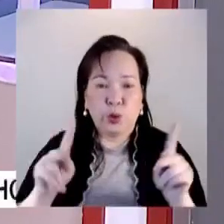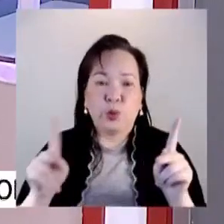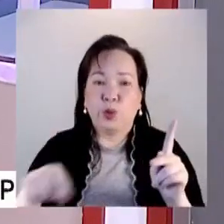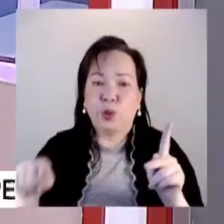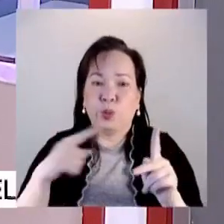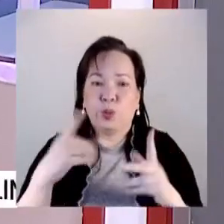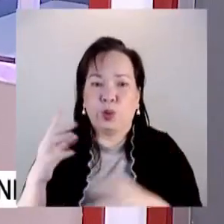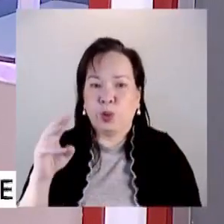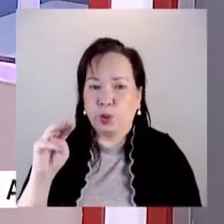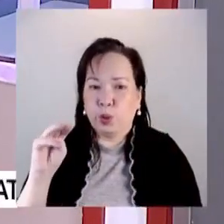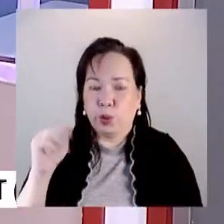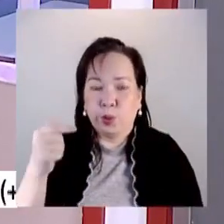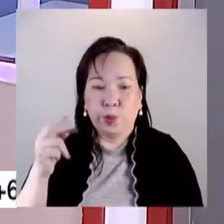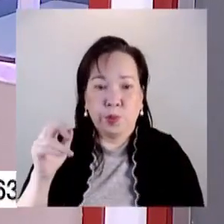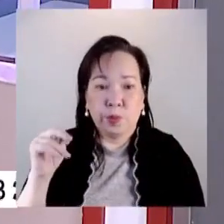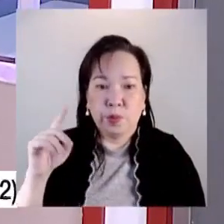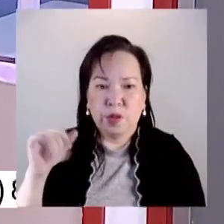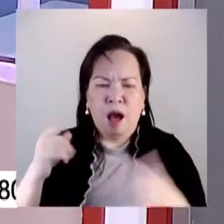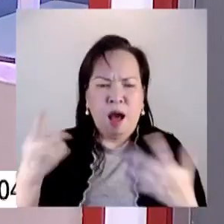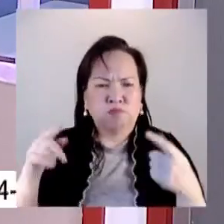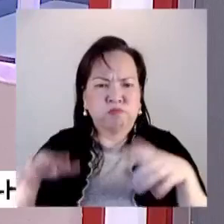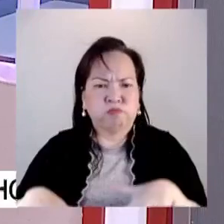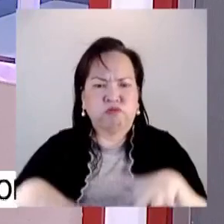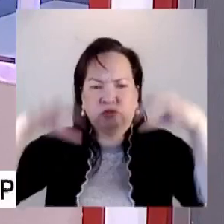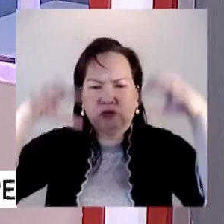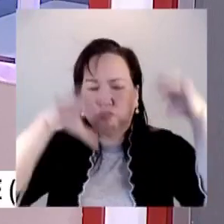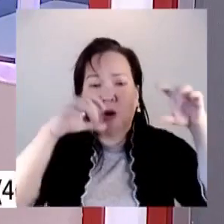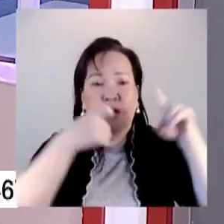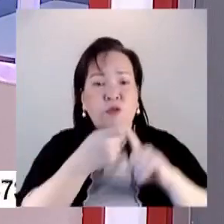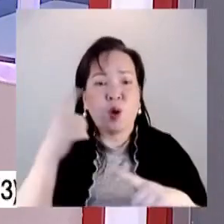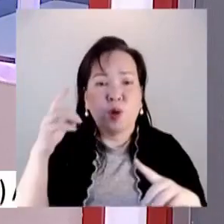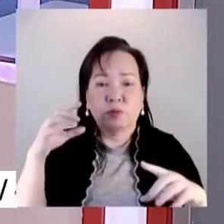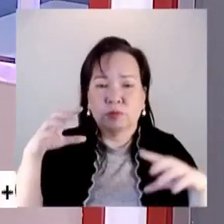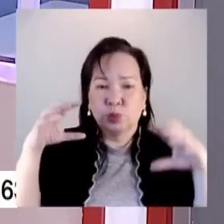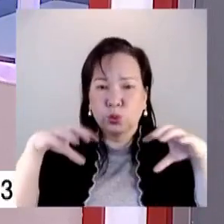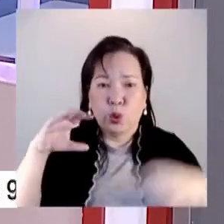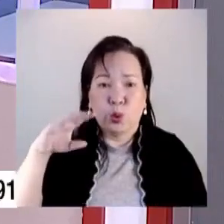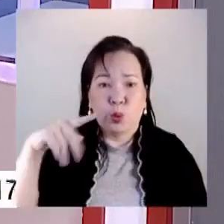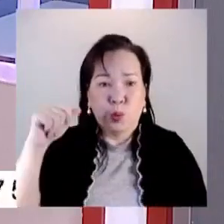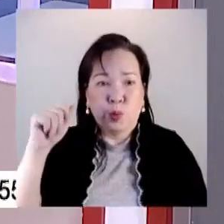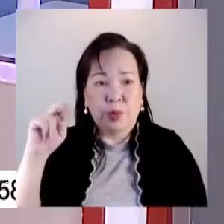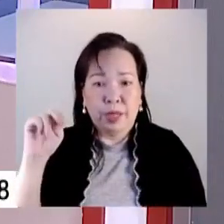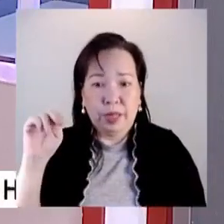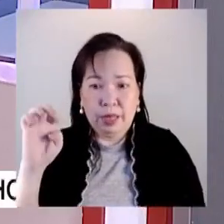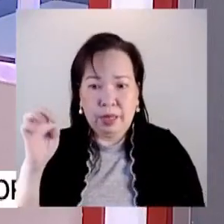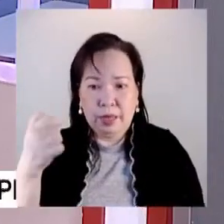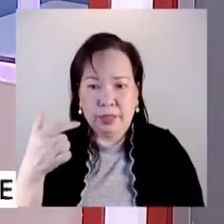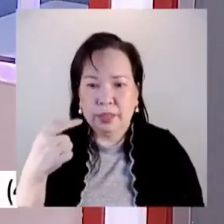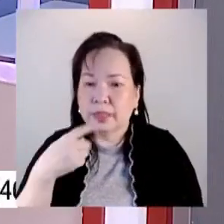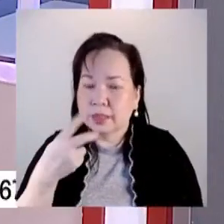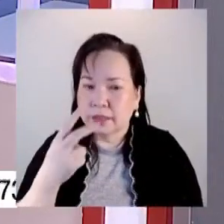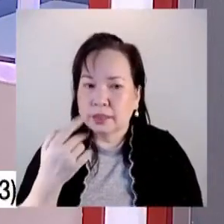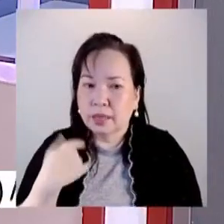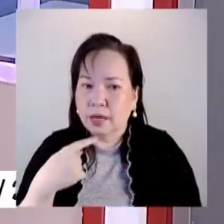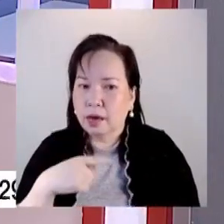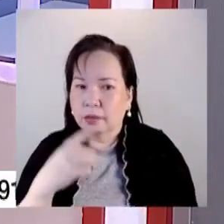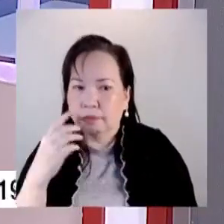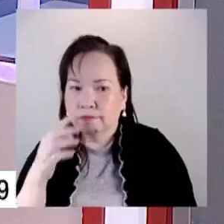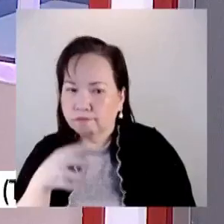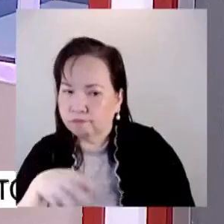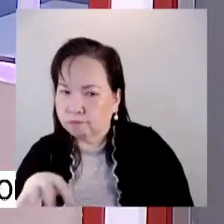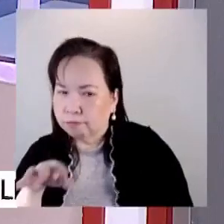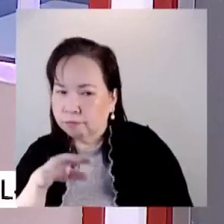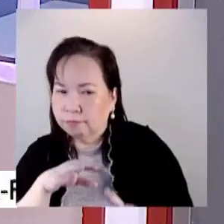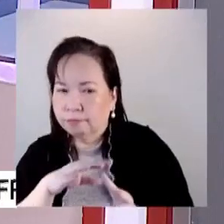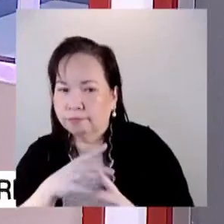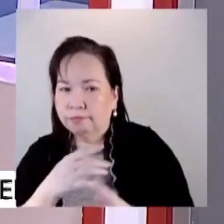due to floods and landslides triggered by Tropical Storm Paeng. Let's get more details on that now from our correspondent, Krislyn Bolosa. And Krislyn,